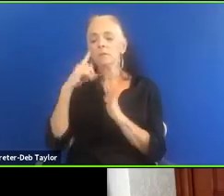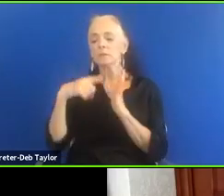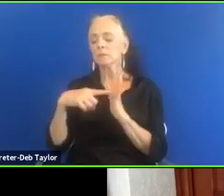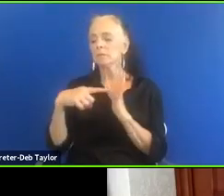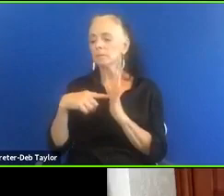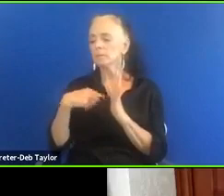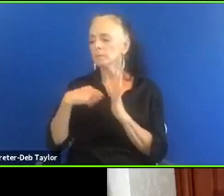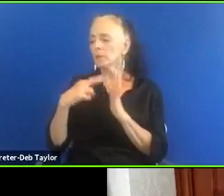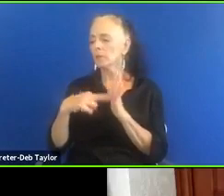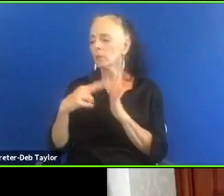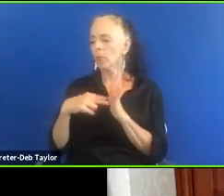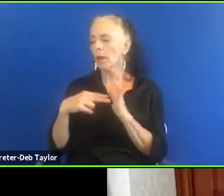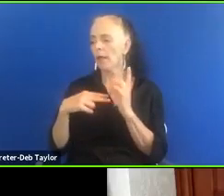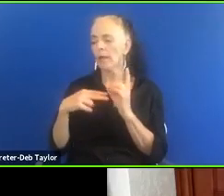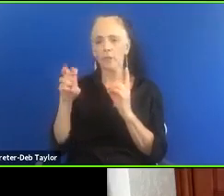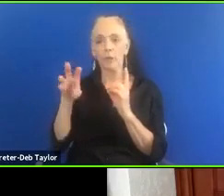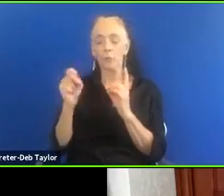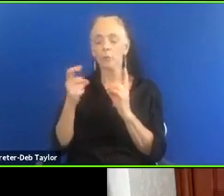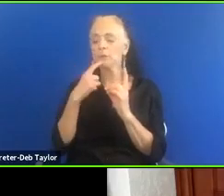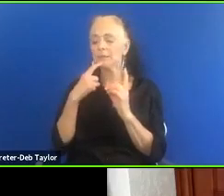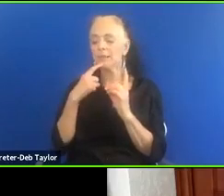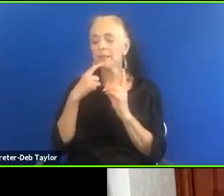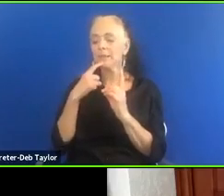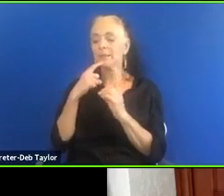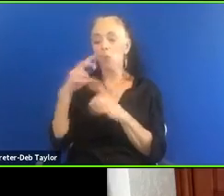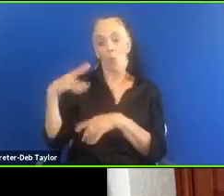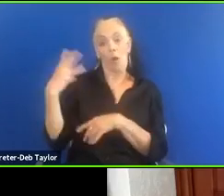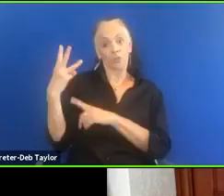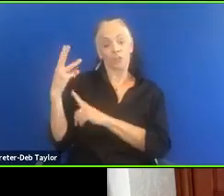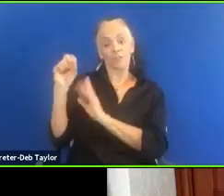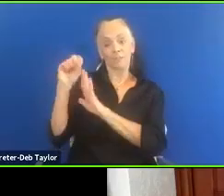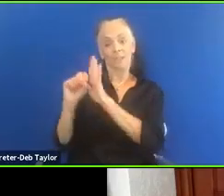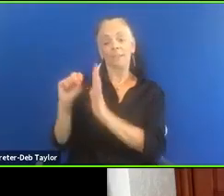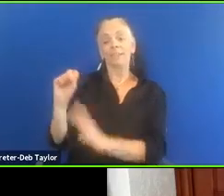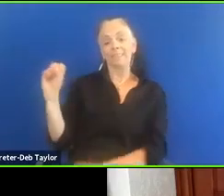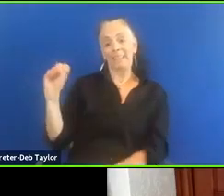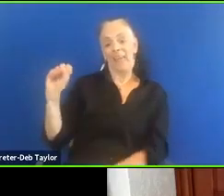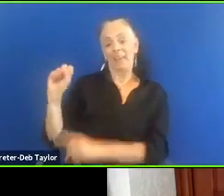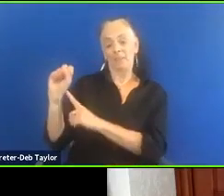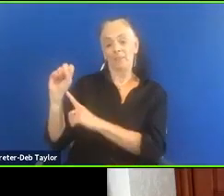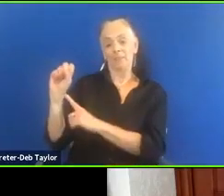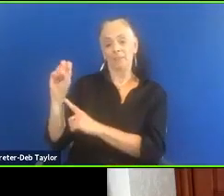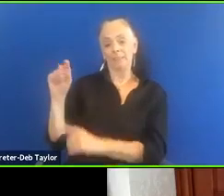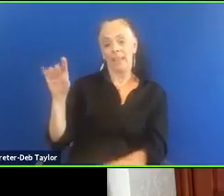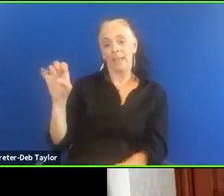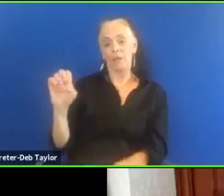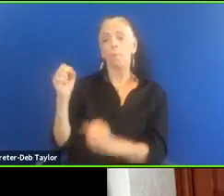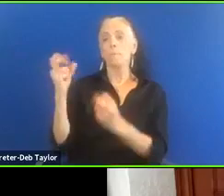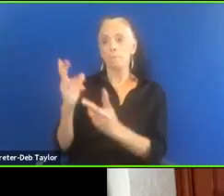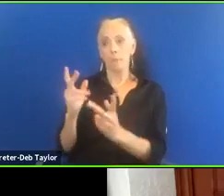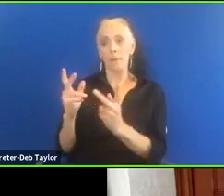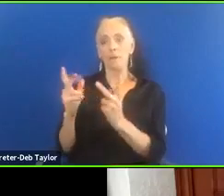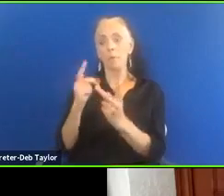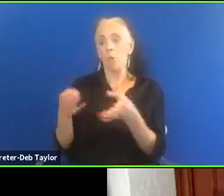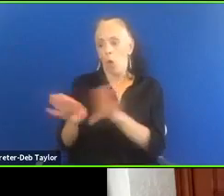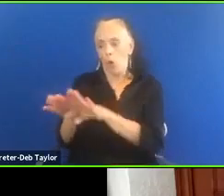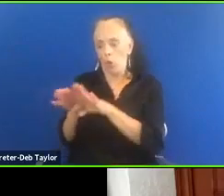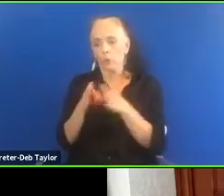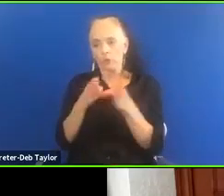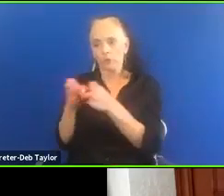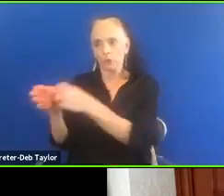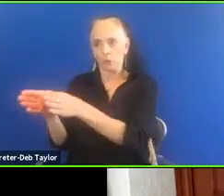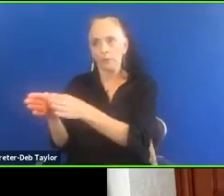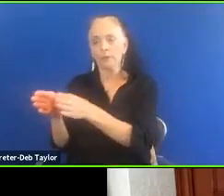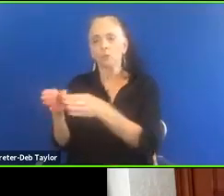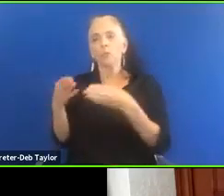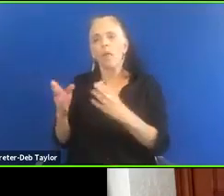the media that Seattle, which many cities are closing streets so people can walk, Seattle just made 20 miles